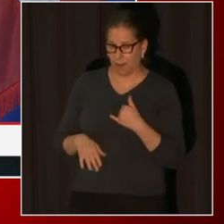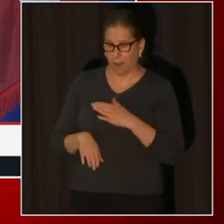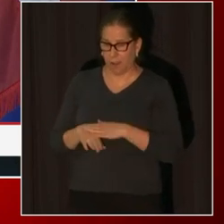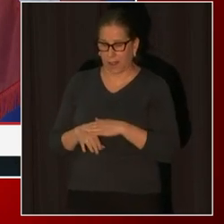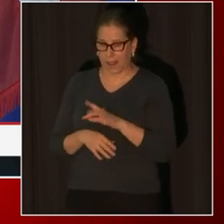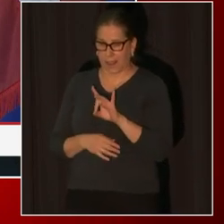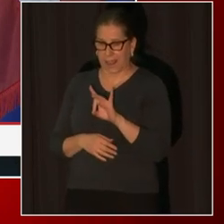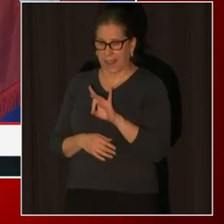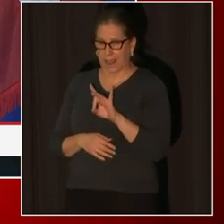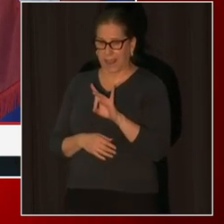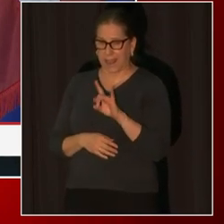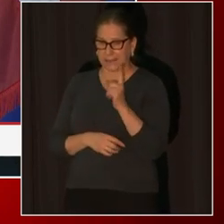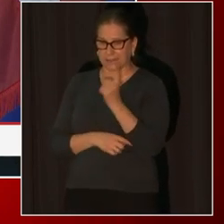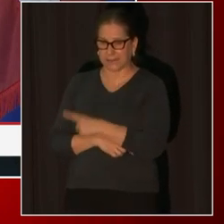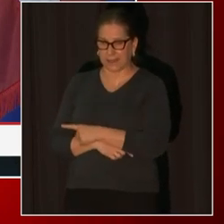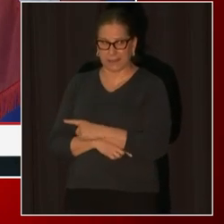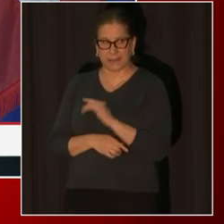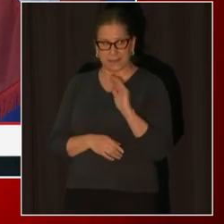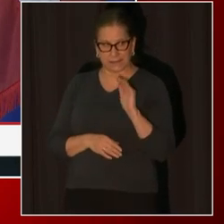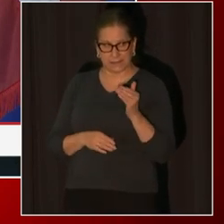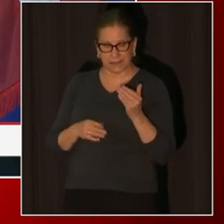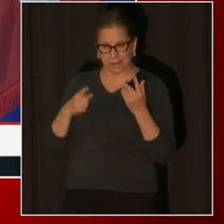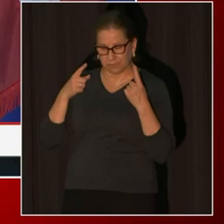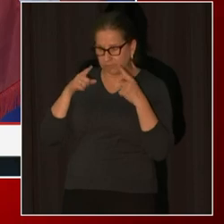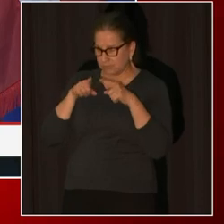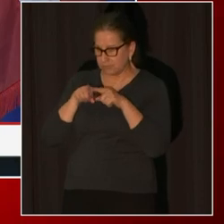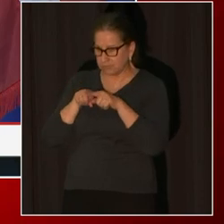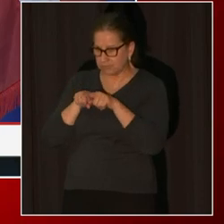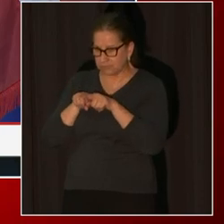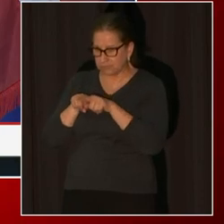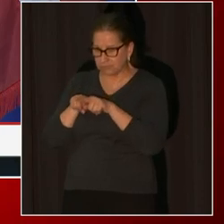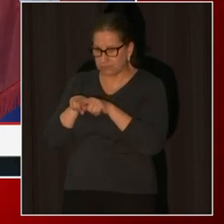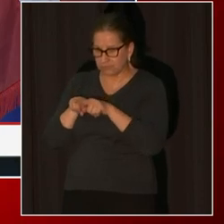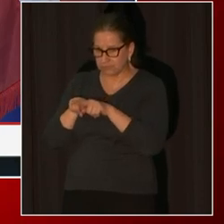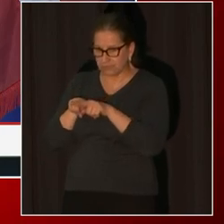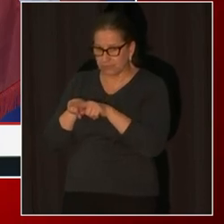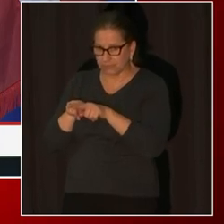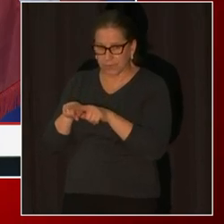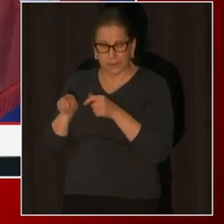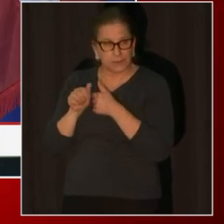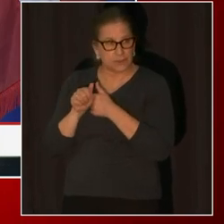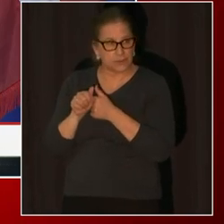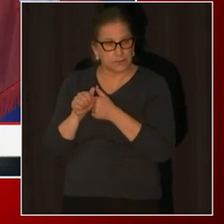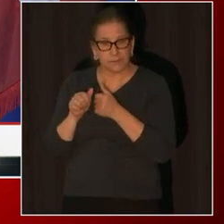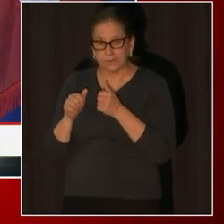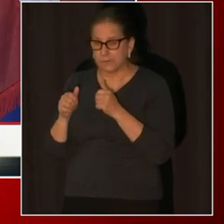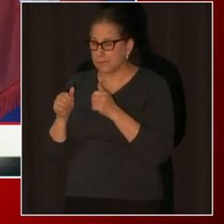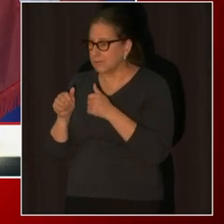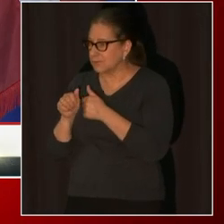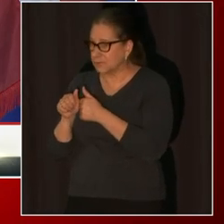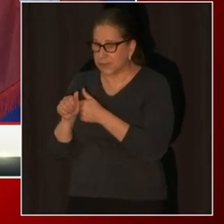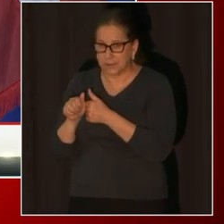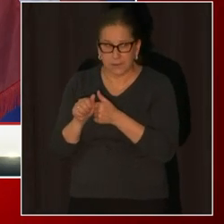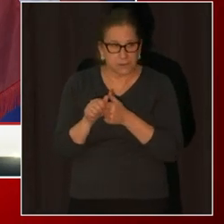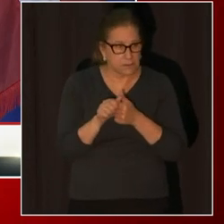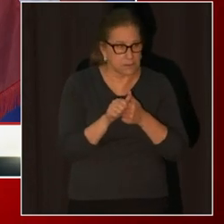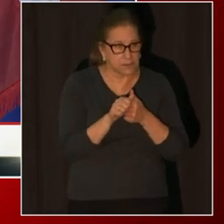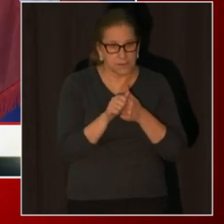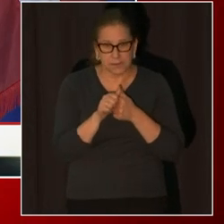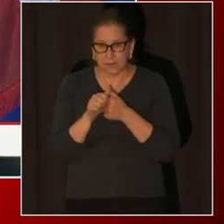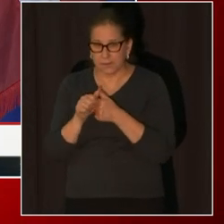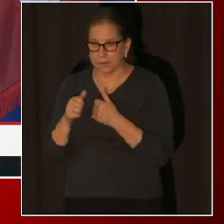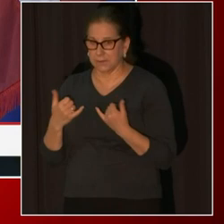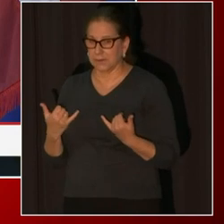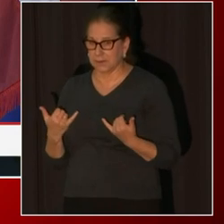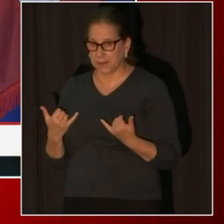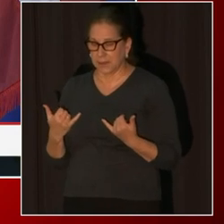and I think also our tracing capability is almost where we need it to be. So on Thursday, we will